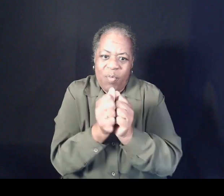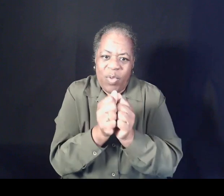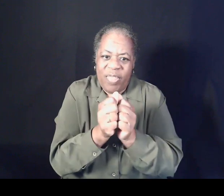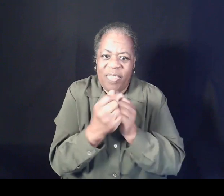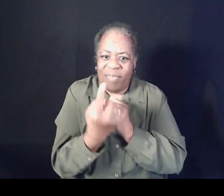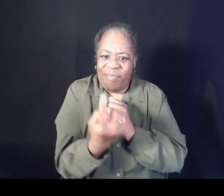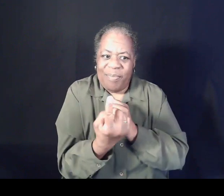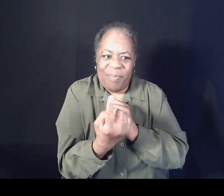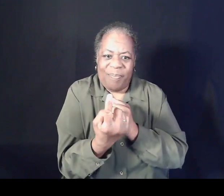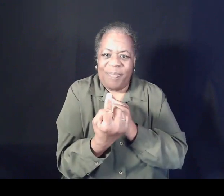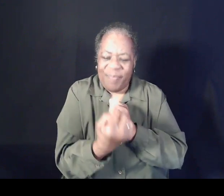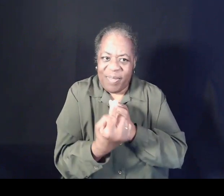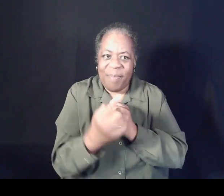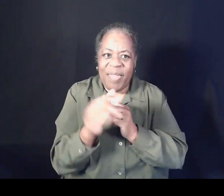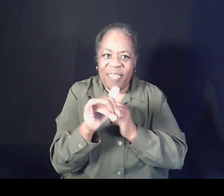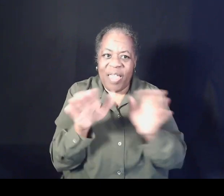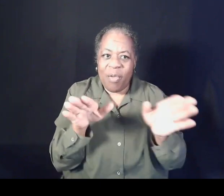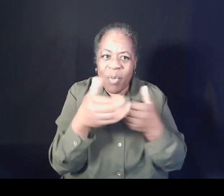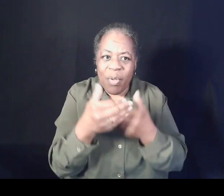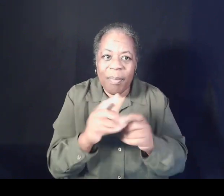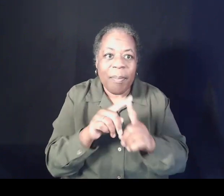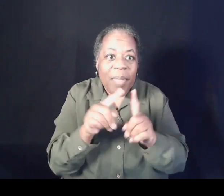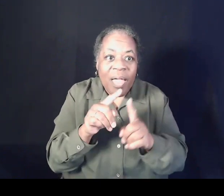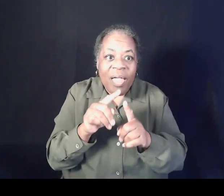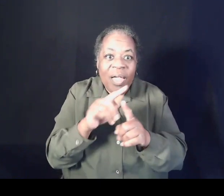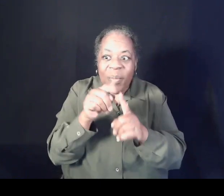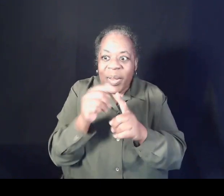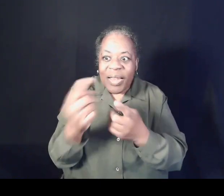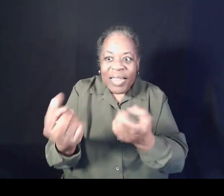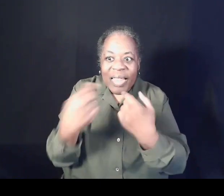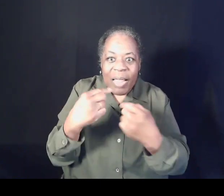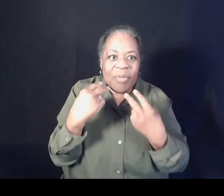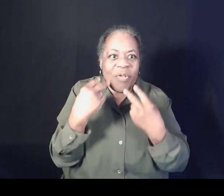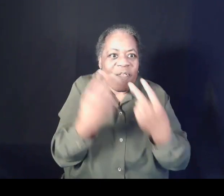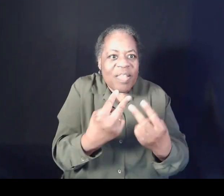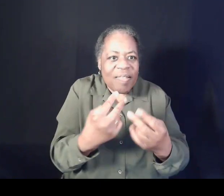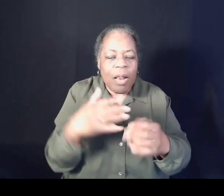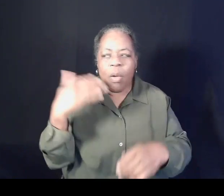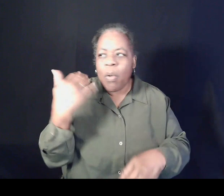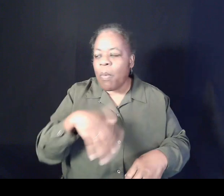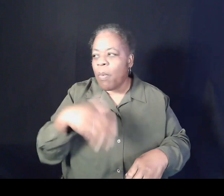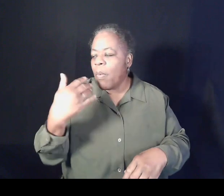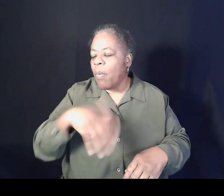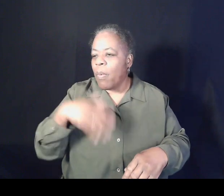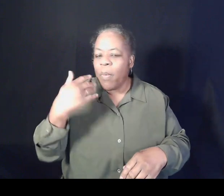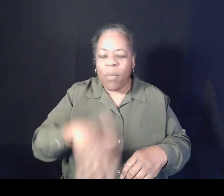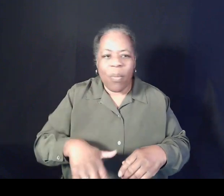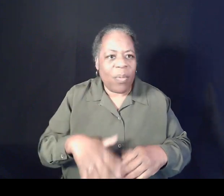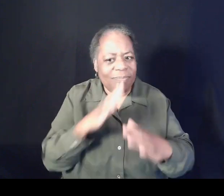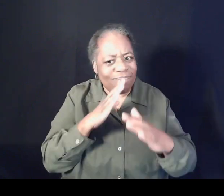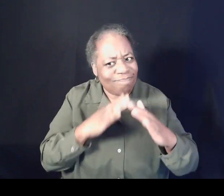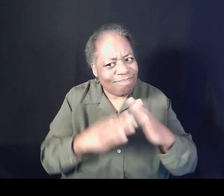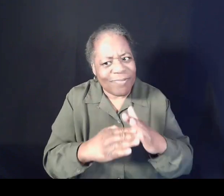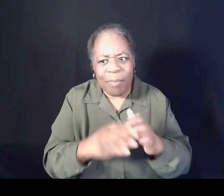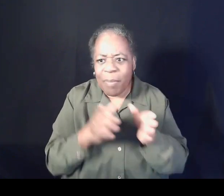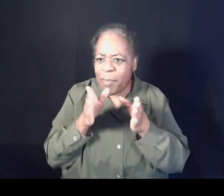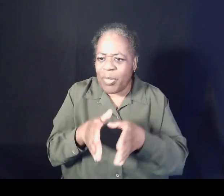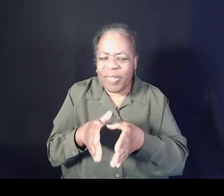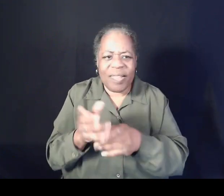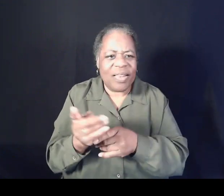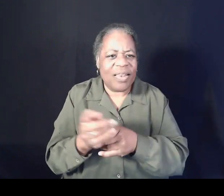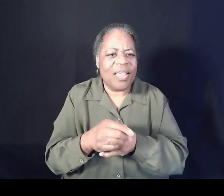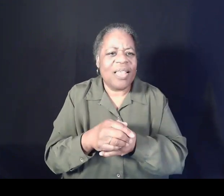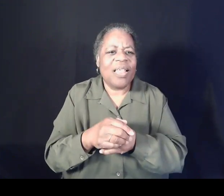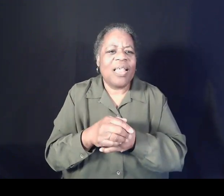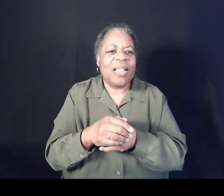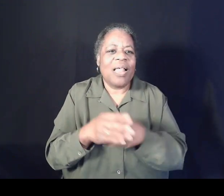him? And when he came to visit, oh, absolutely. A really just down-to-earth individual. There's more to say here,